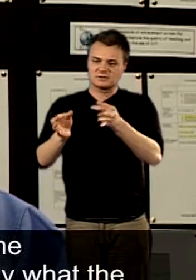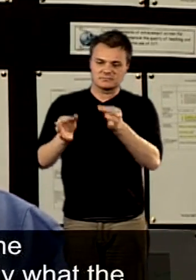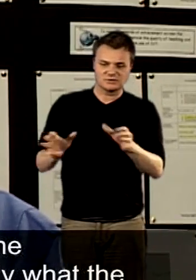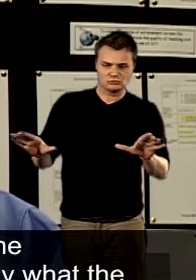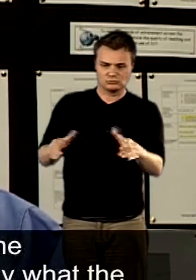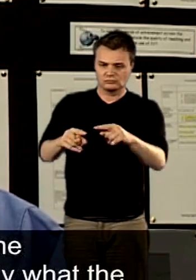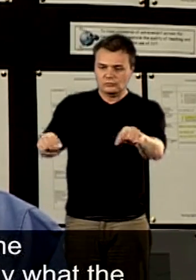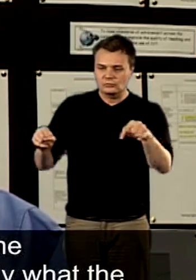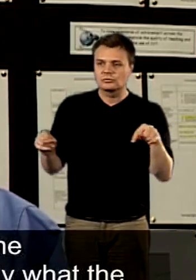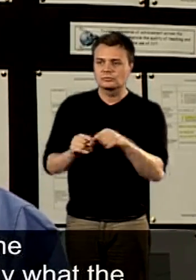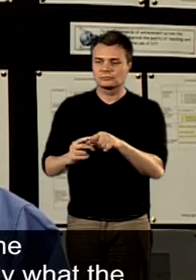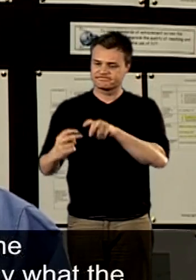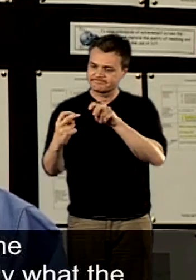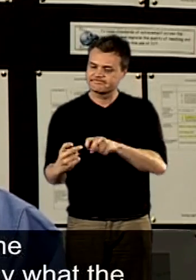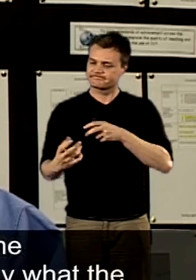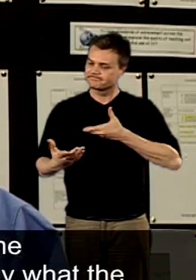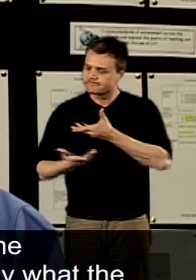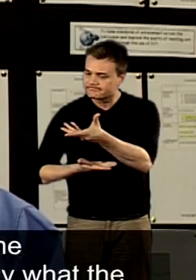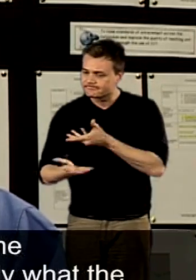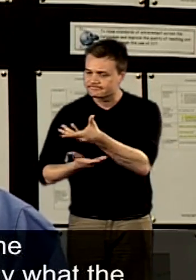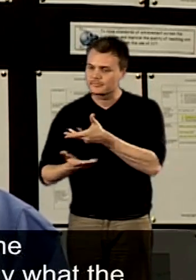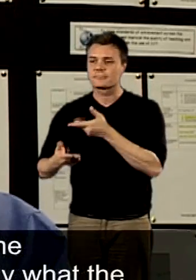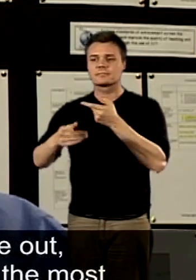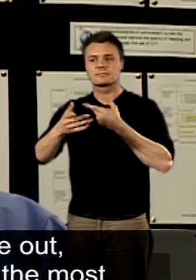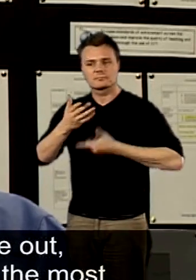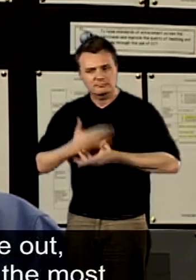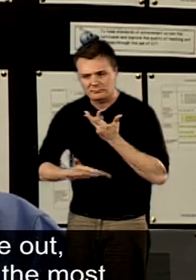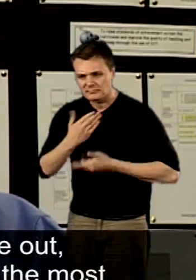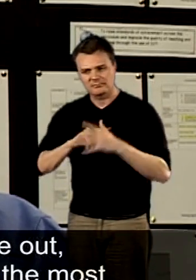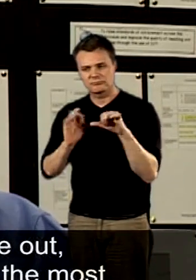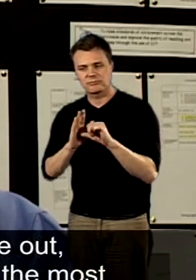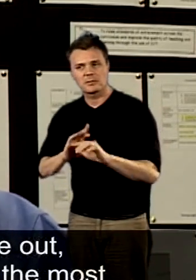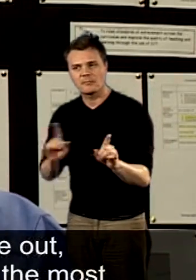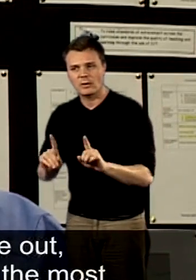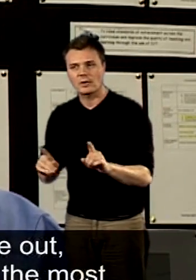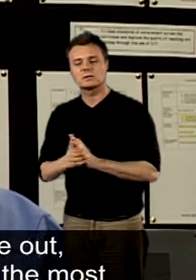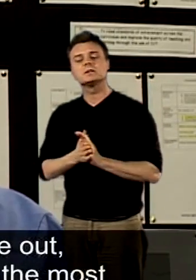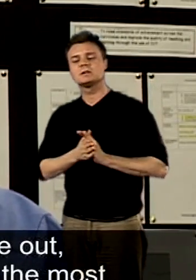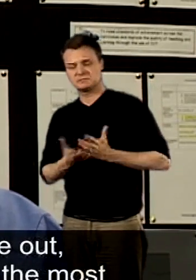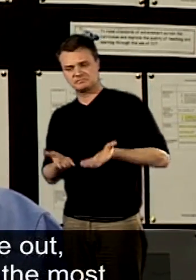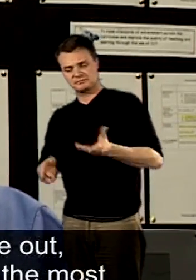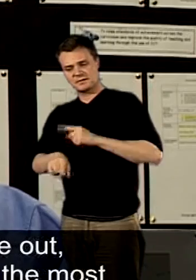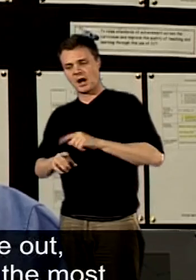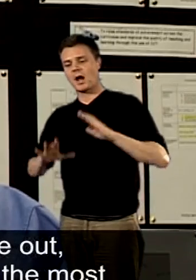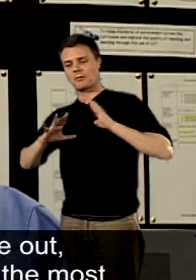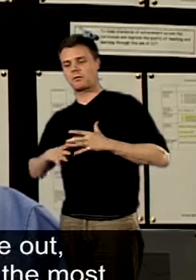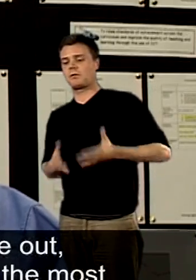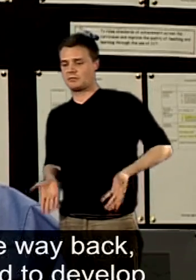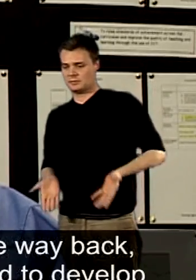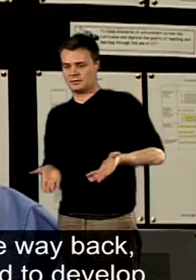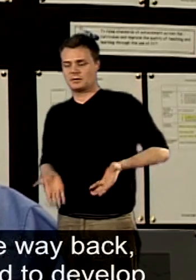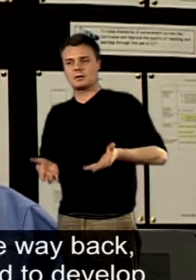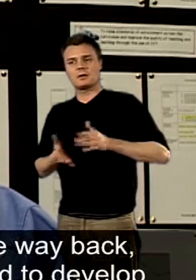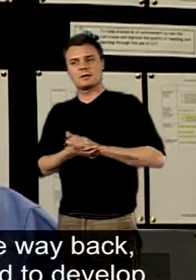support rooms, spend some time talking through with the child exactly what the problem is, give the child some time out, give the child, which